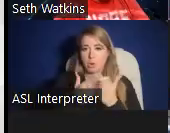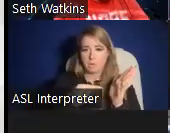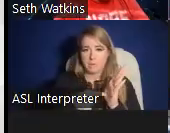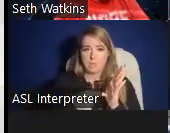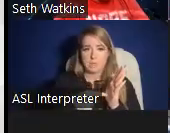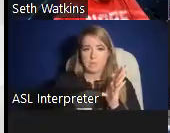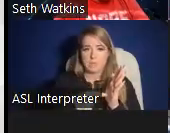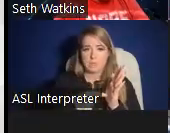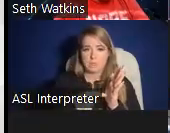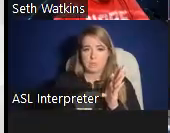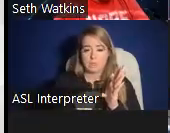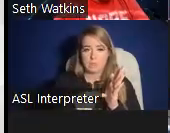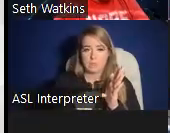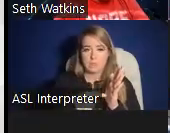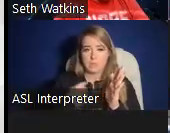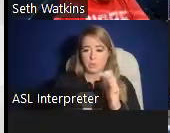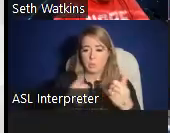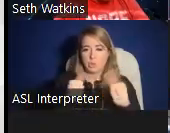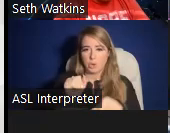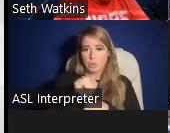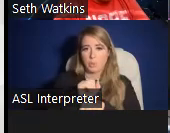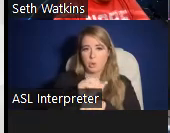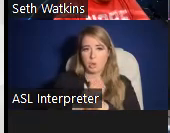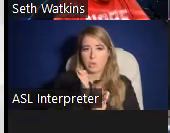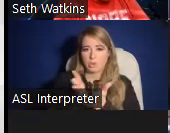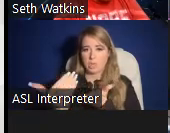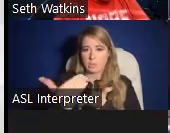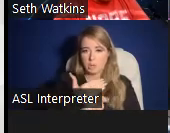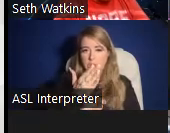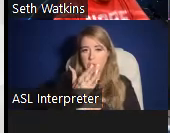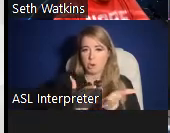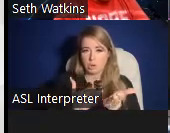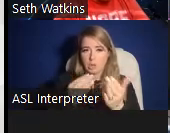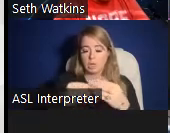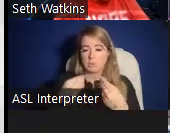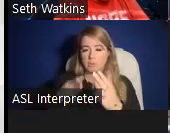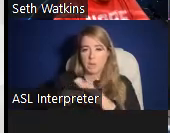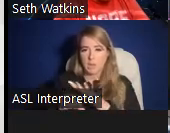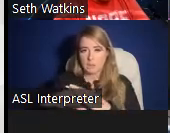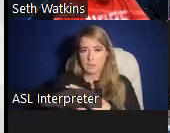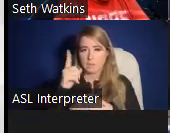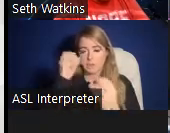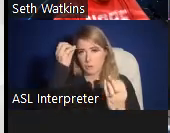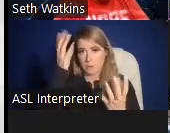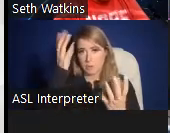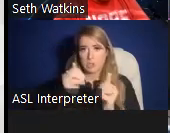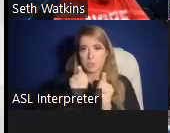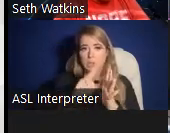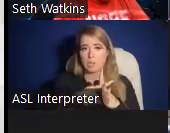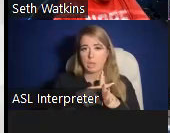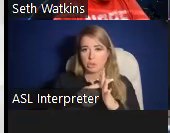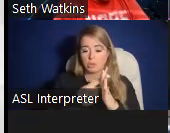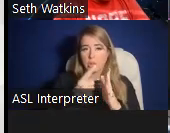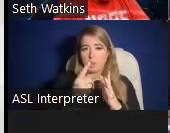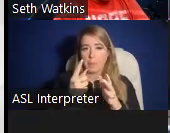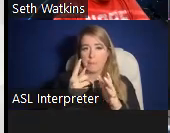is to work on that transparency piece and the access to the information. So with the initial take of